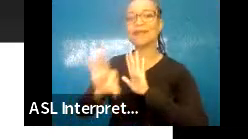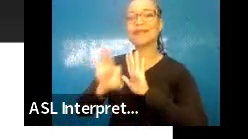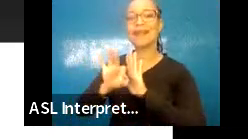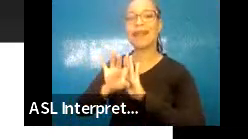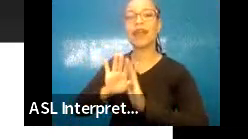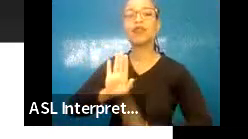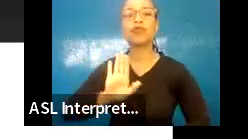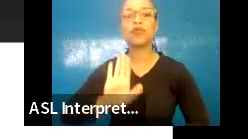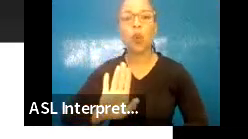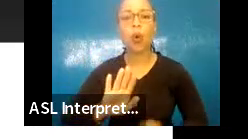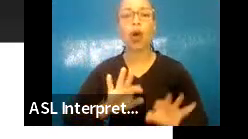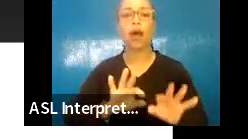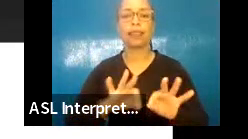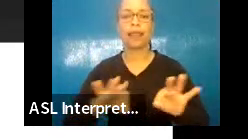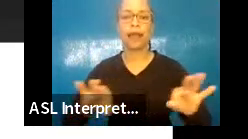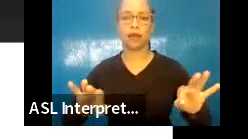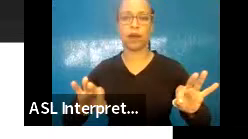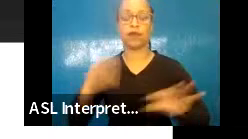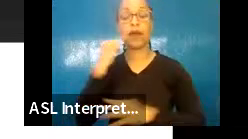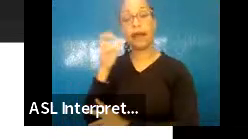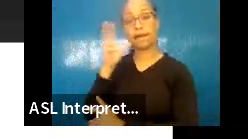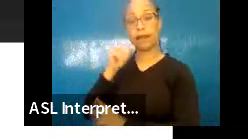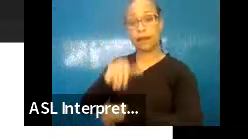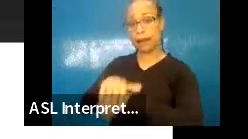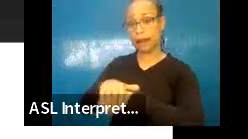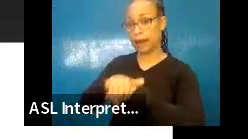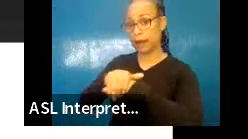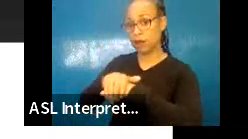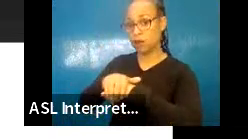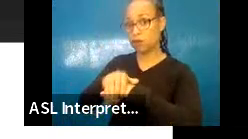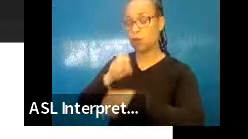language if you are listening in English or Spanish.